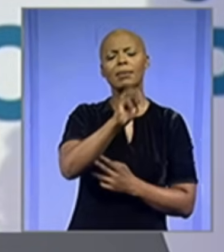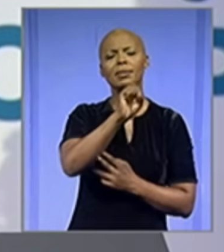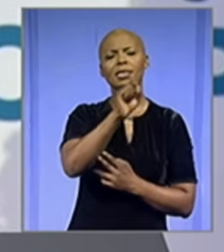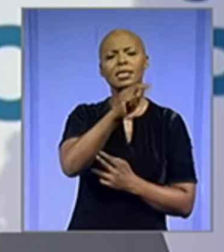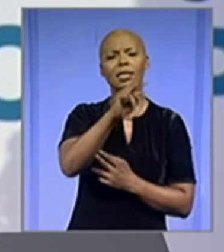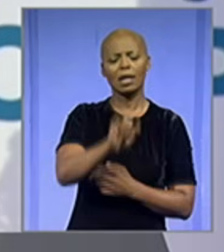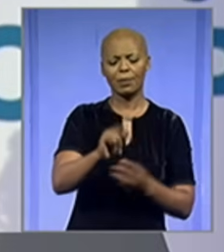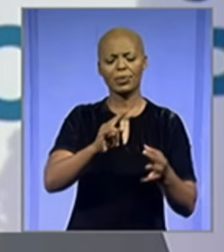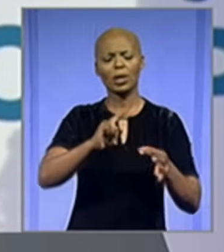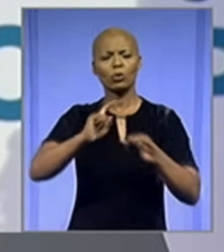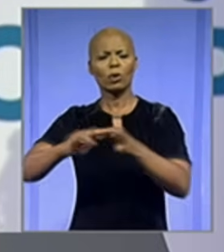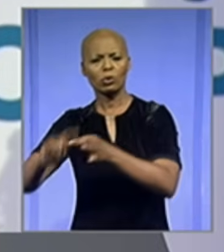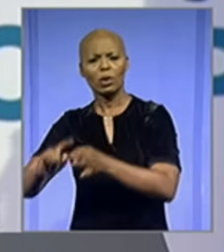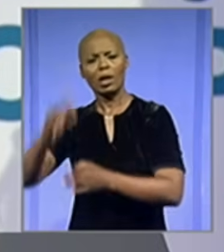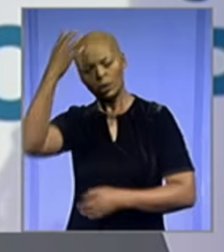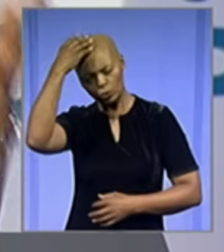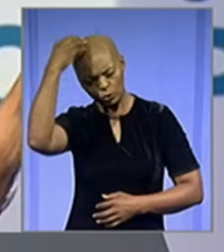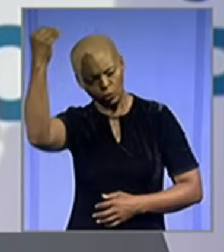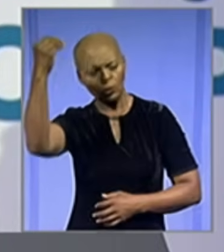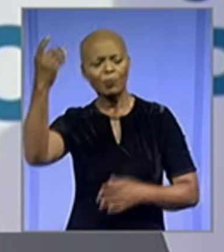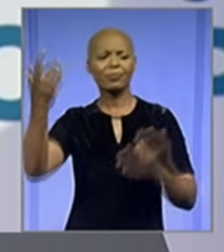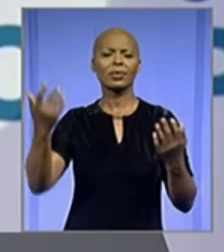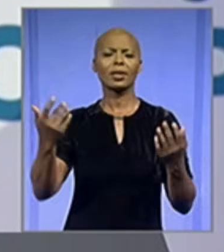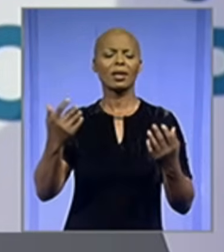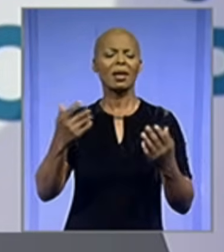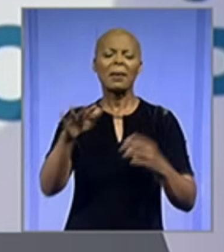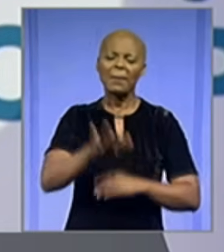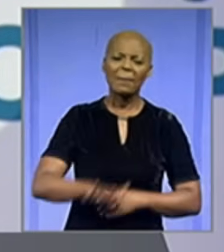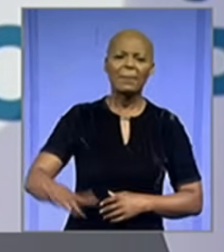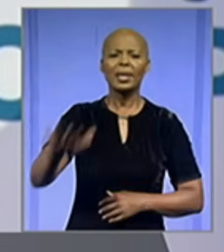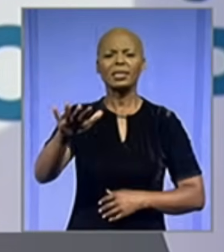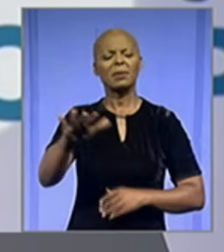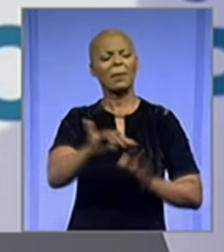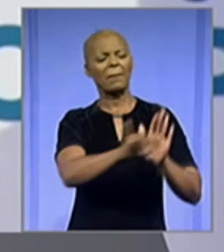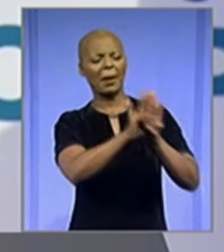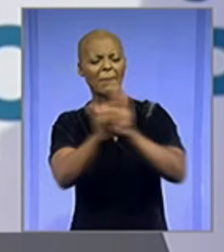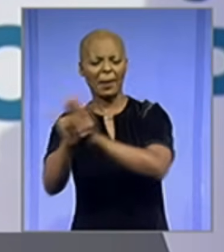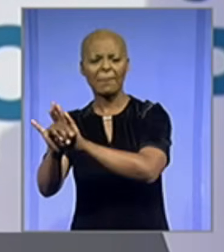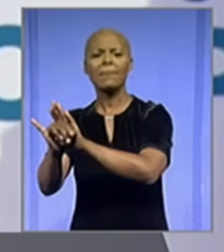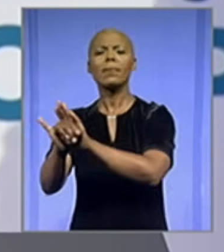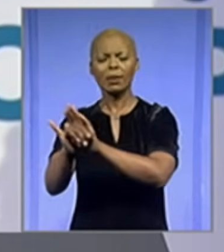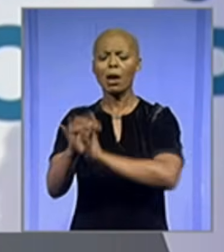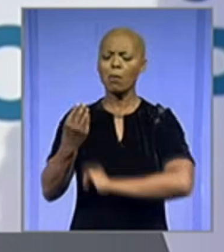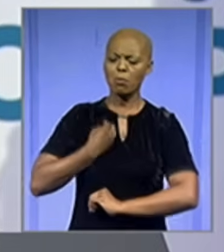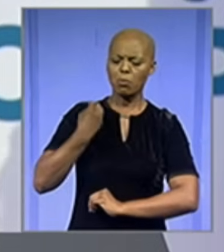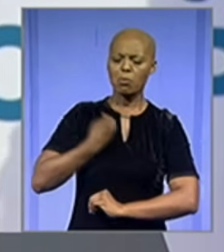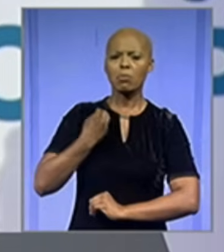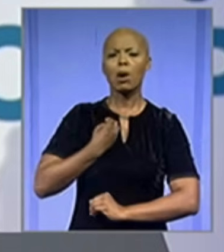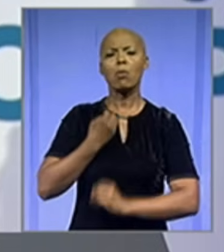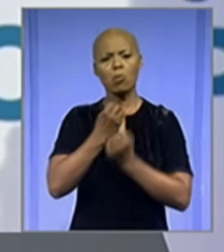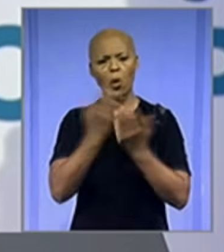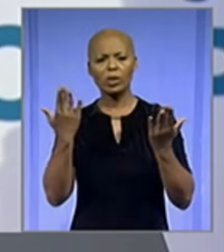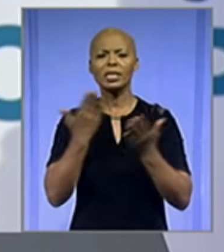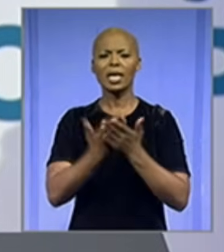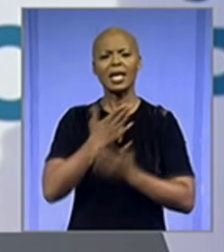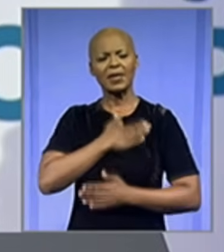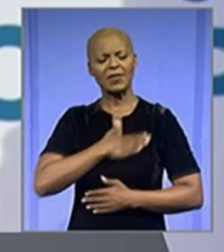to Qwaqwa. We might need to take them to places where it is that young people are going to genuinely feel